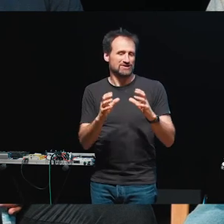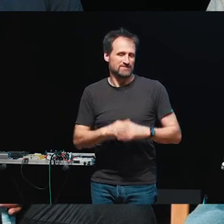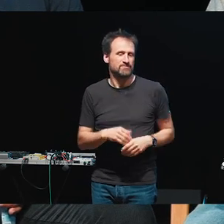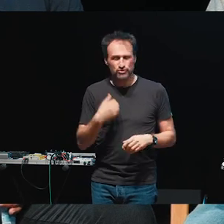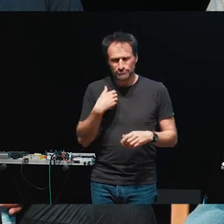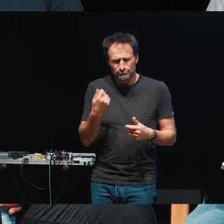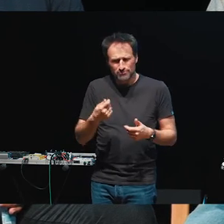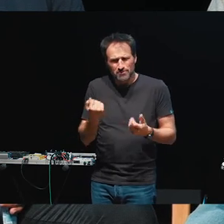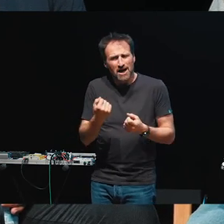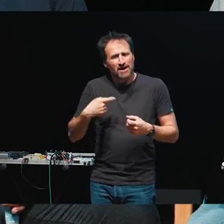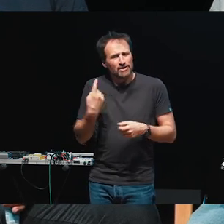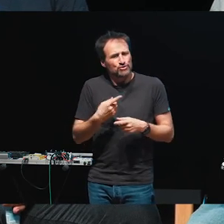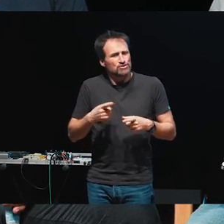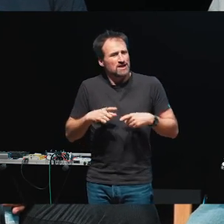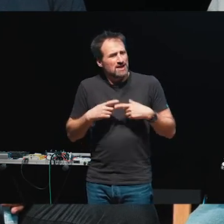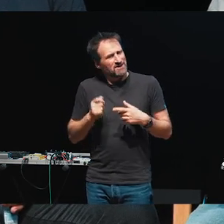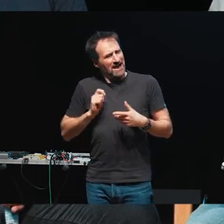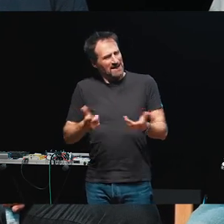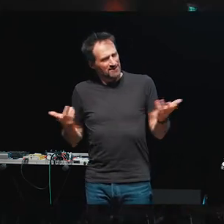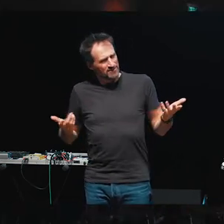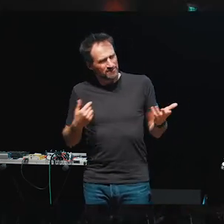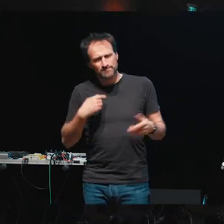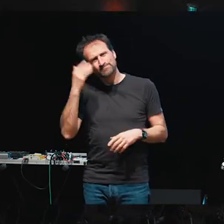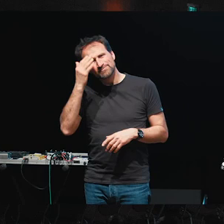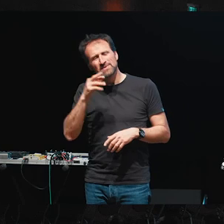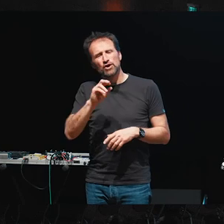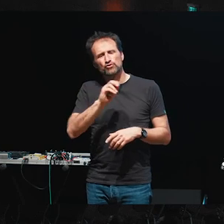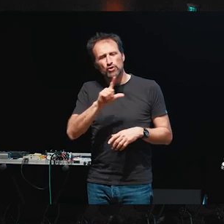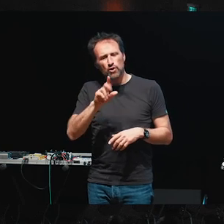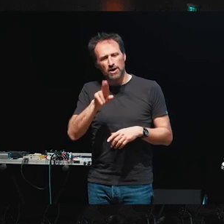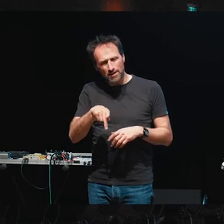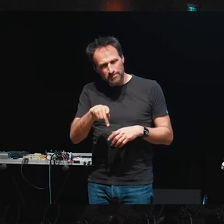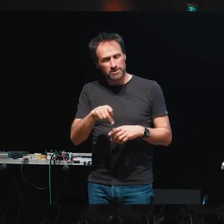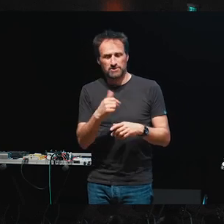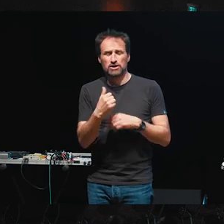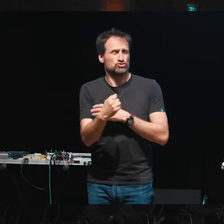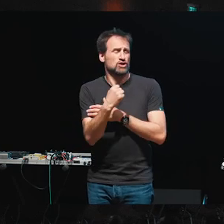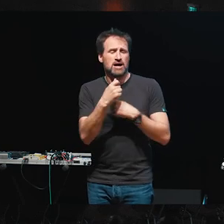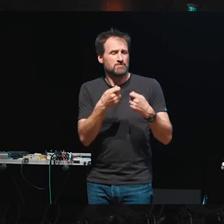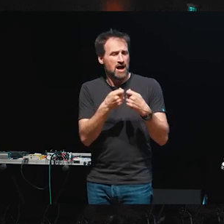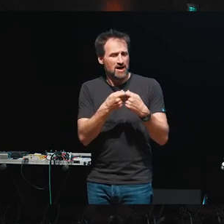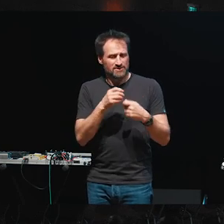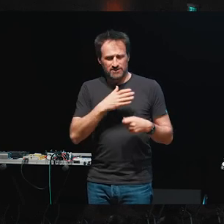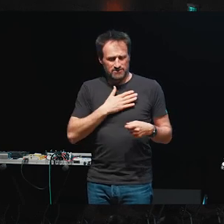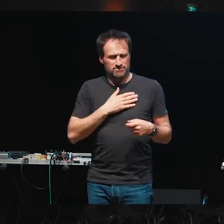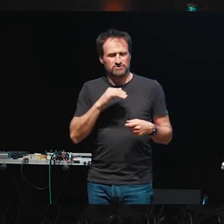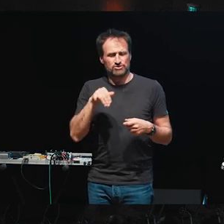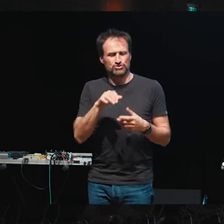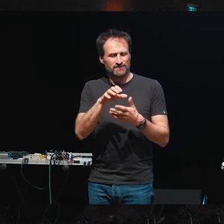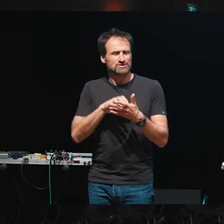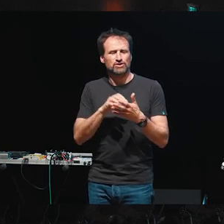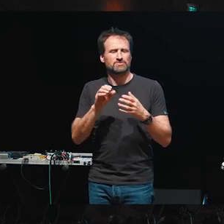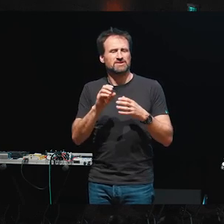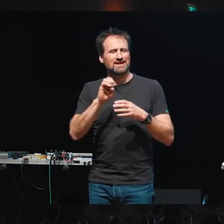Like I consider Rollup like one of our strongest partners in the ecosystem, because it then, like, we have